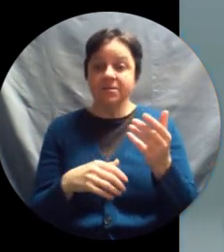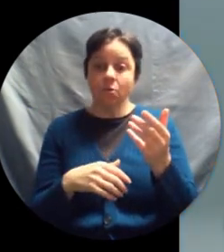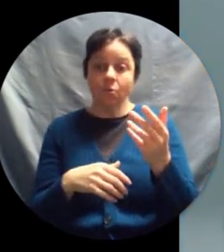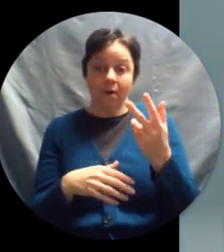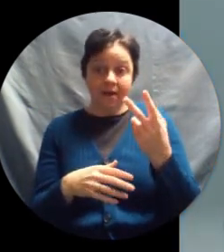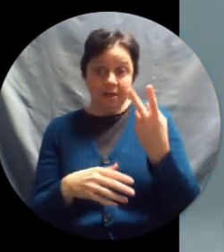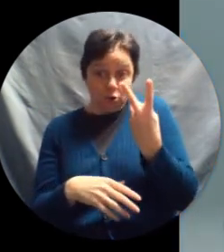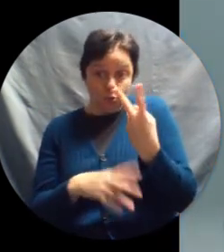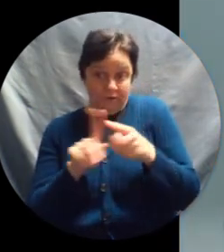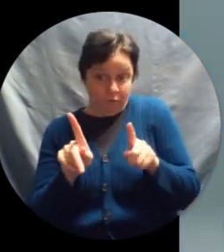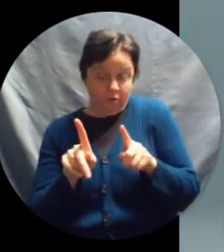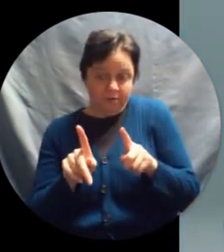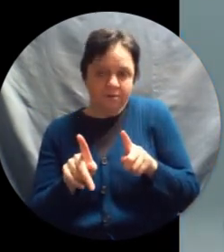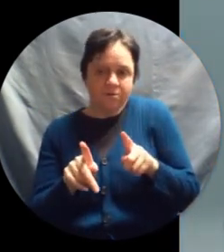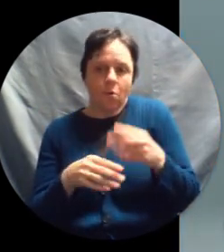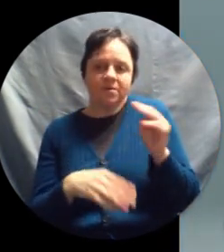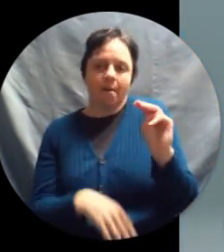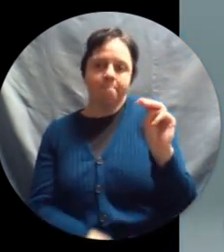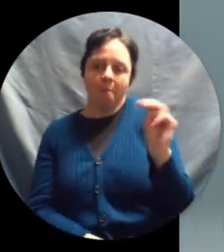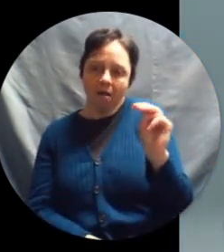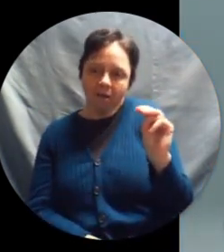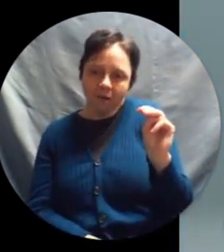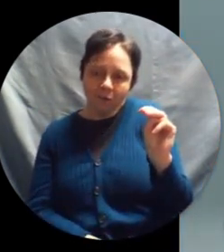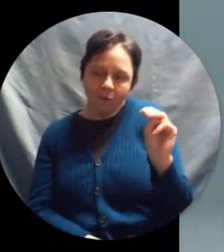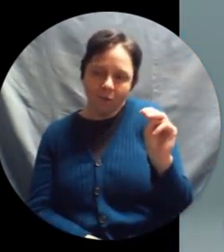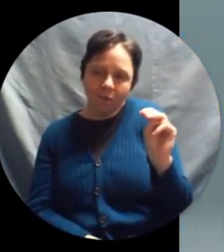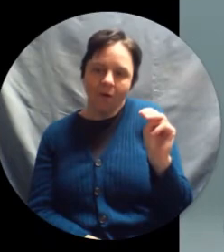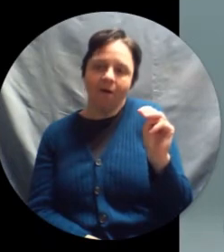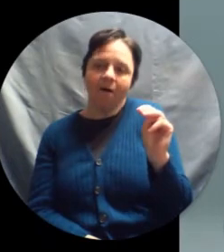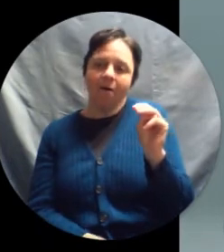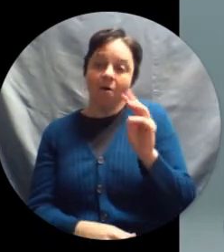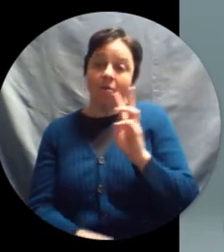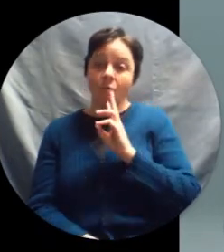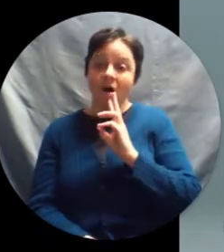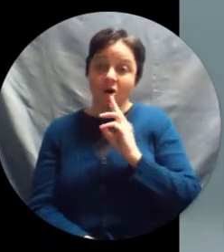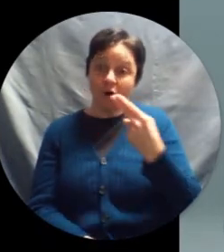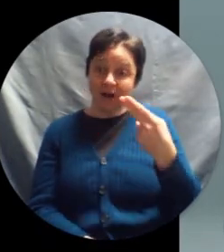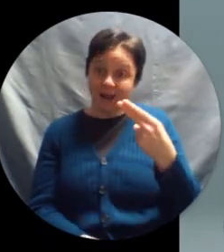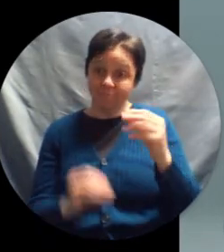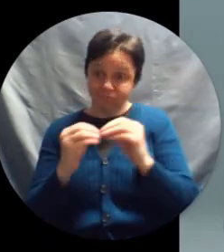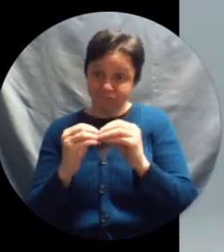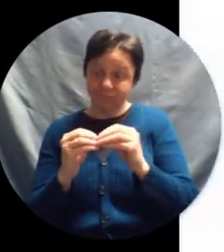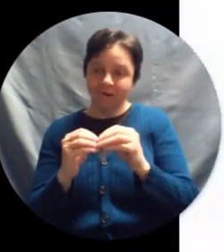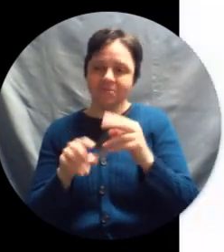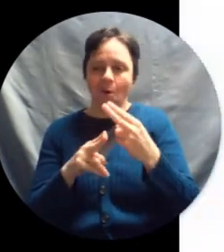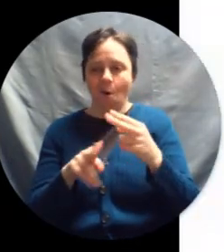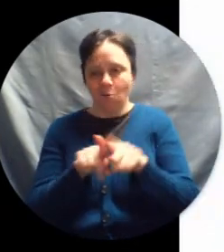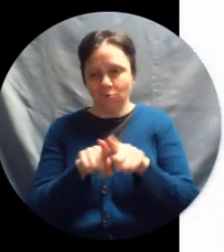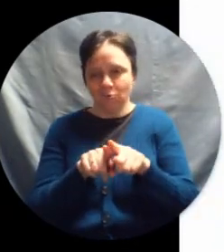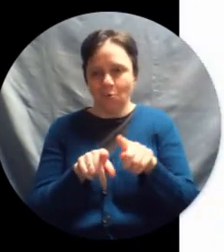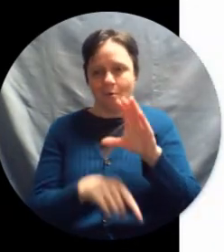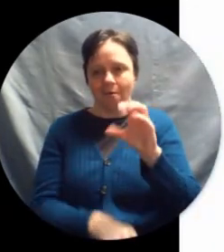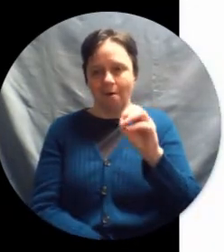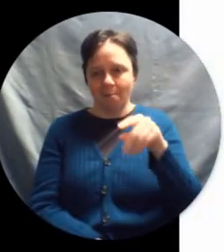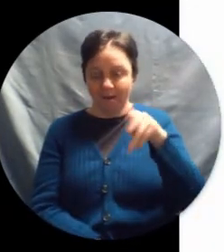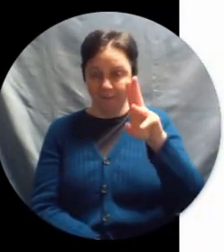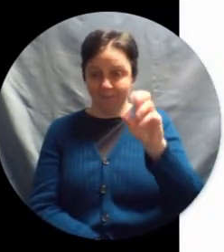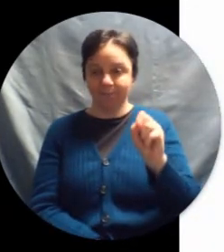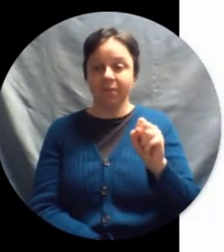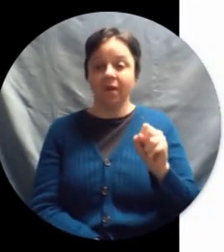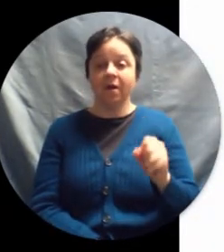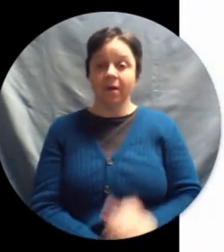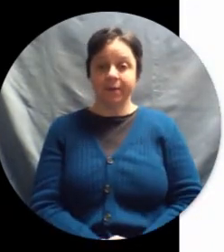And it really boils down to how things come together, what type of bond they're using. So, for example, sodium chloride is a